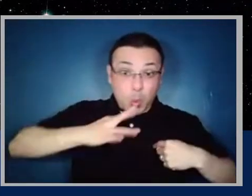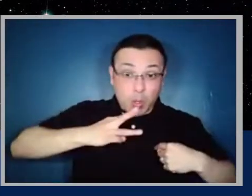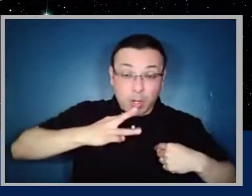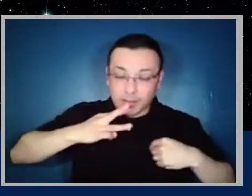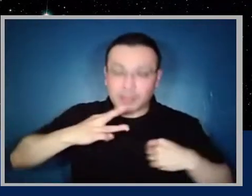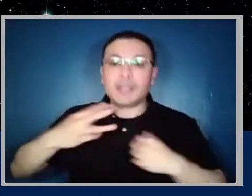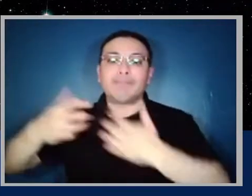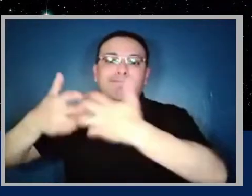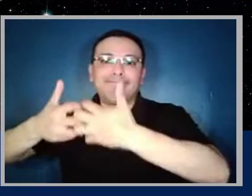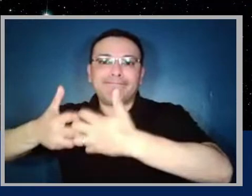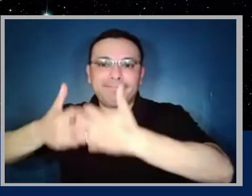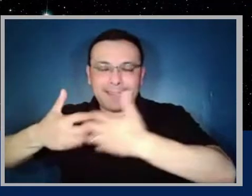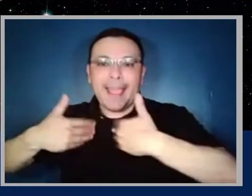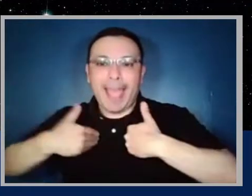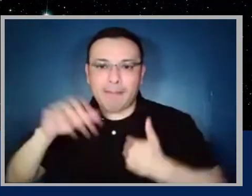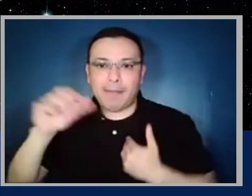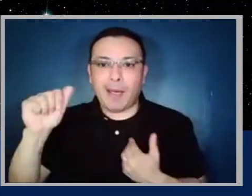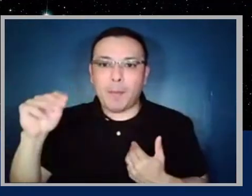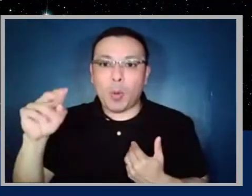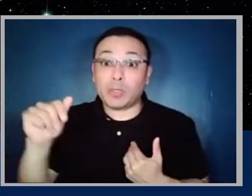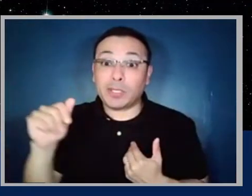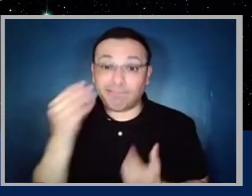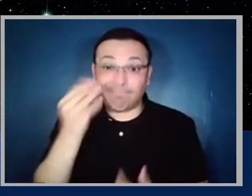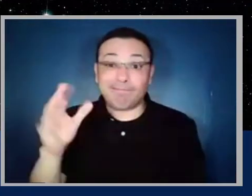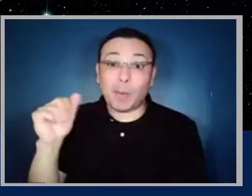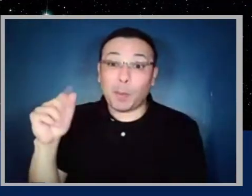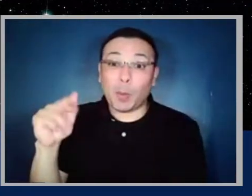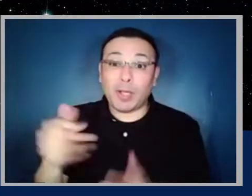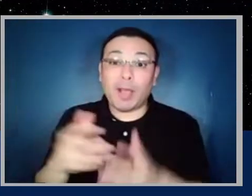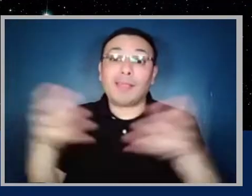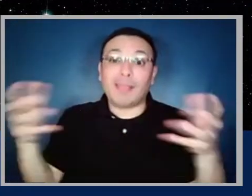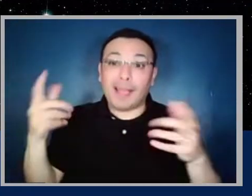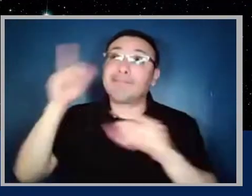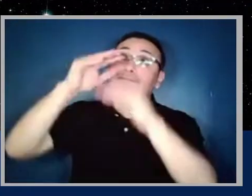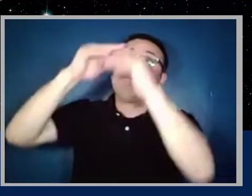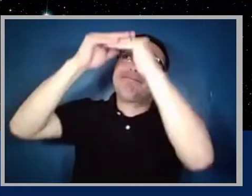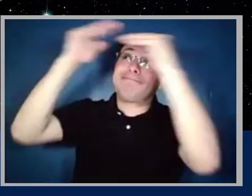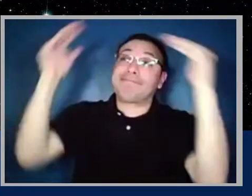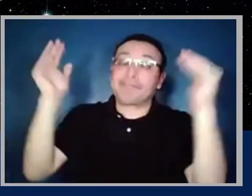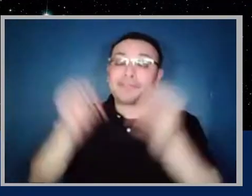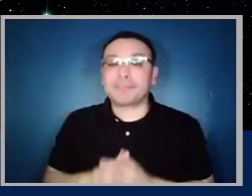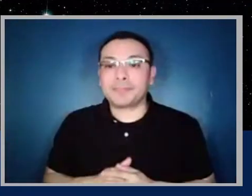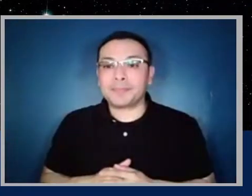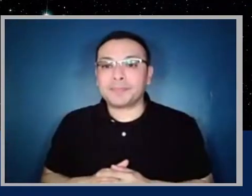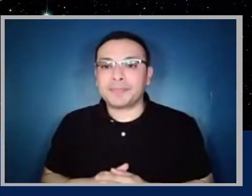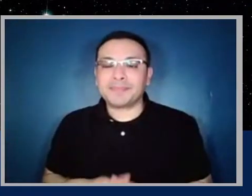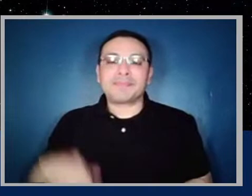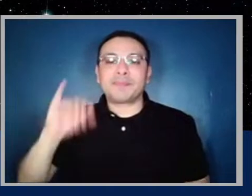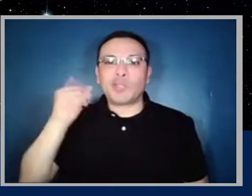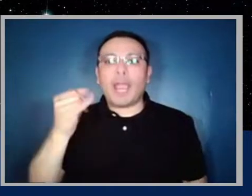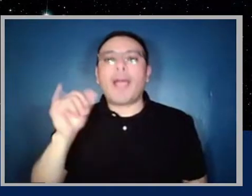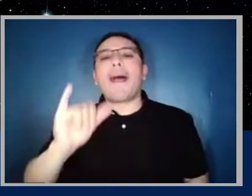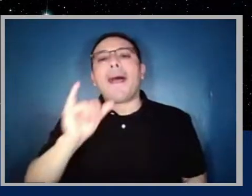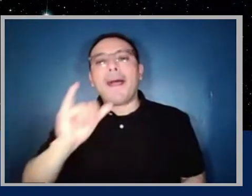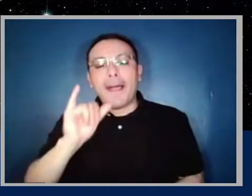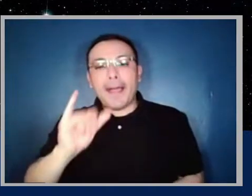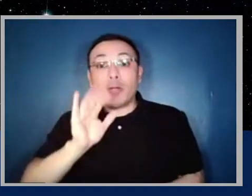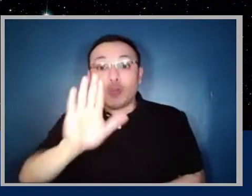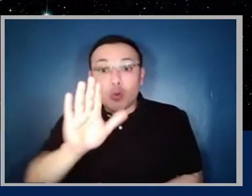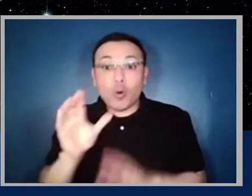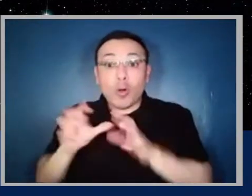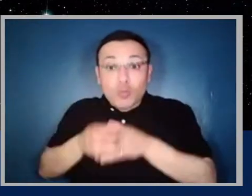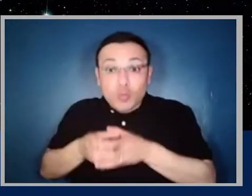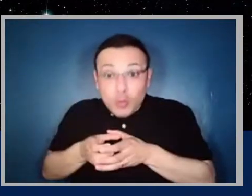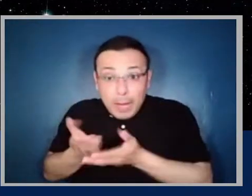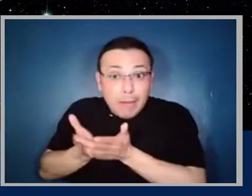space. Gotcha. So you don't want a recovery crew to go over there and get close to it, then a line is leaking ammonia or something like that and get sprayed in the face with